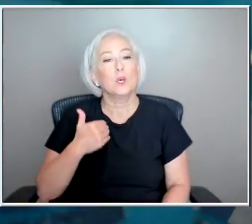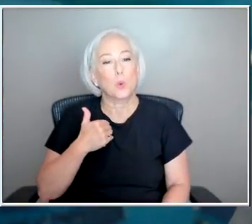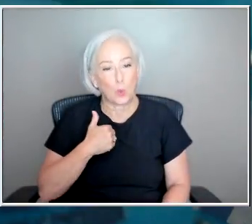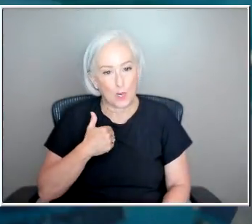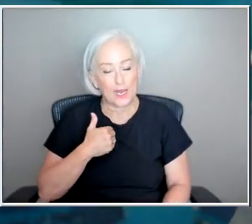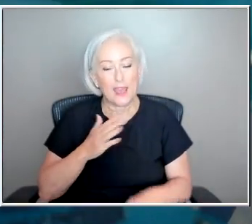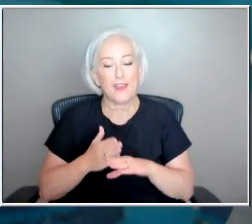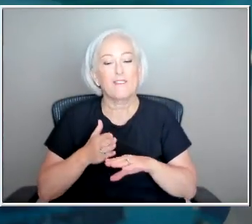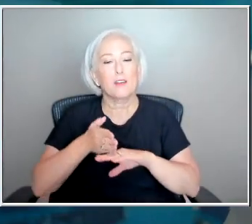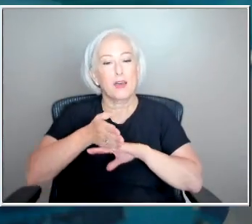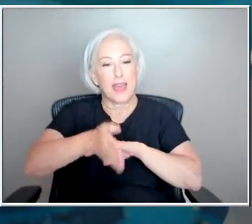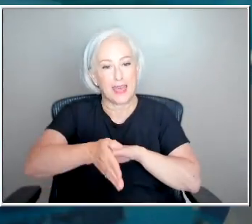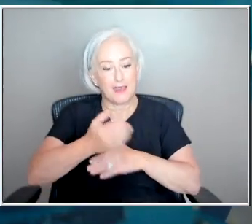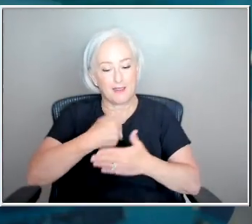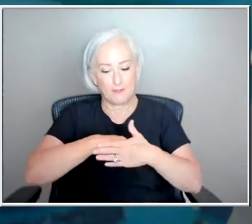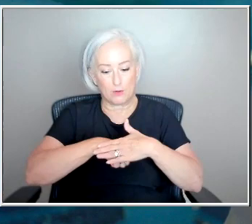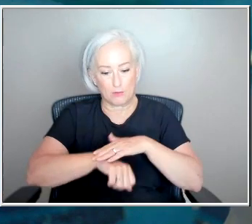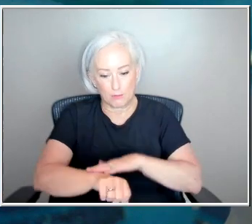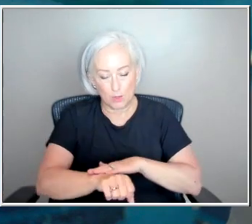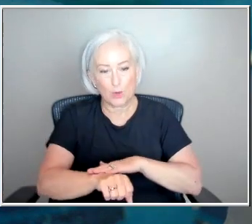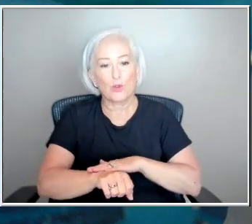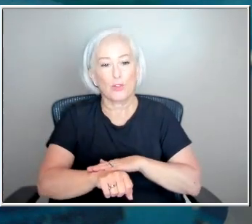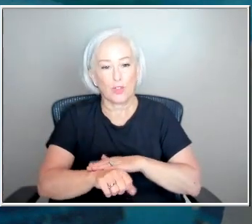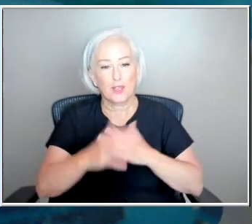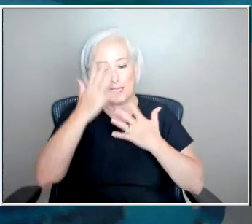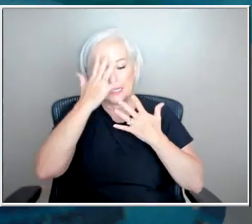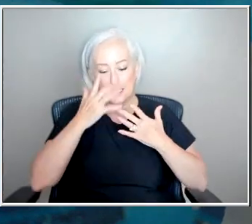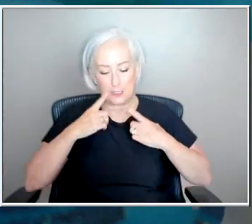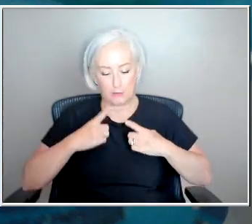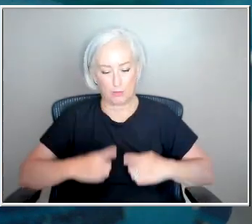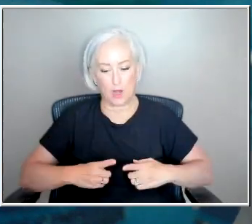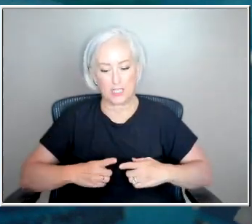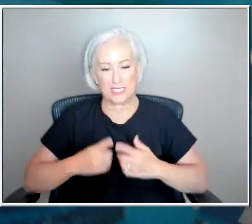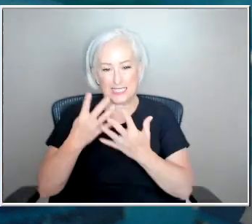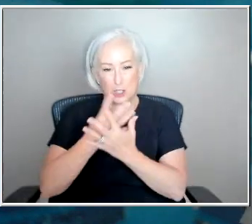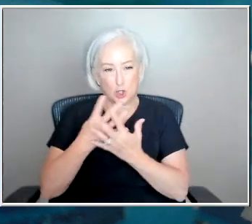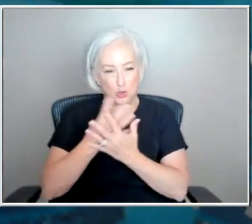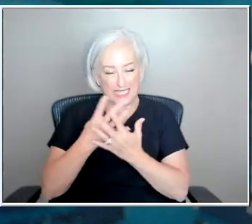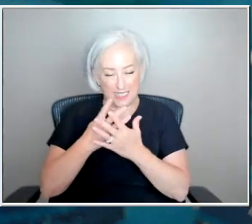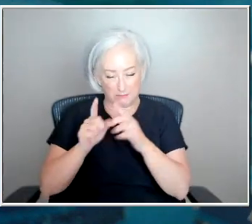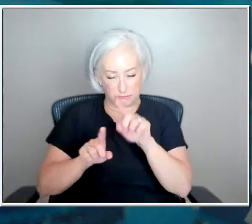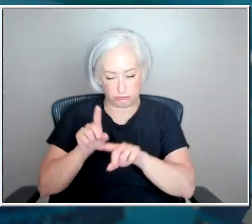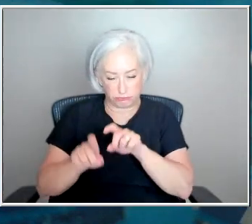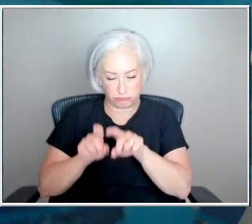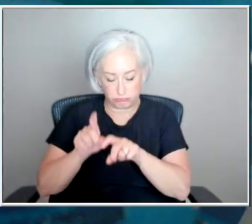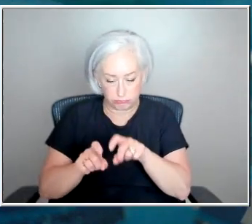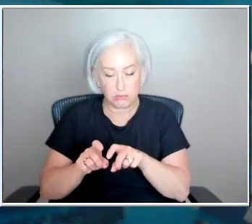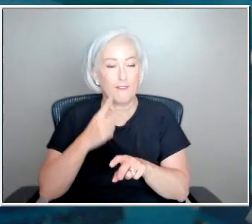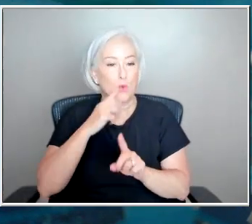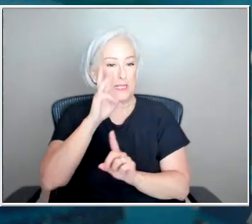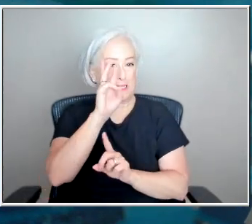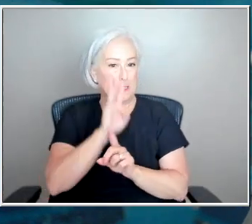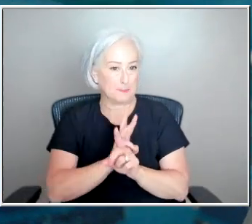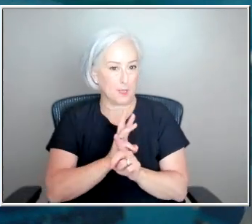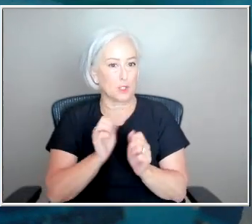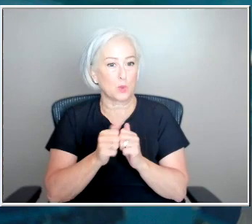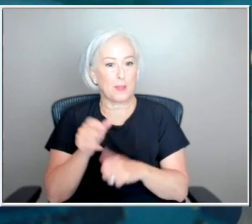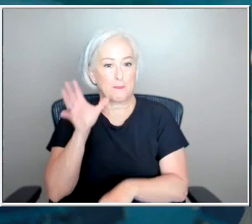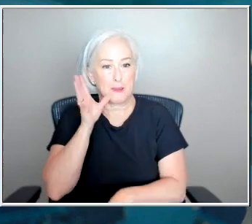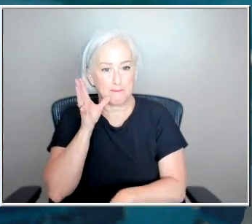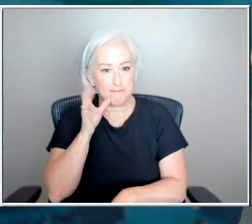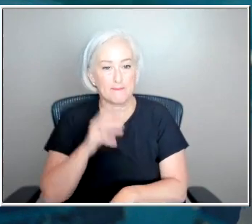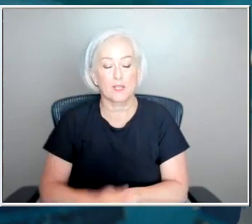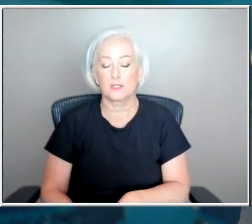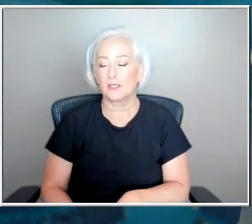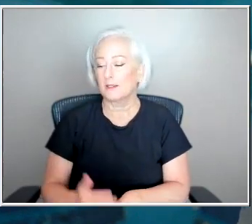most pediatric clinics do. So we do that until they're 6 months. We give that to the mother. But we have great resources. We have Abby,